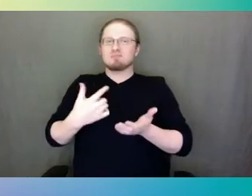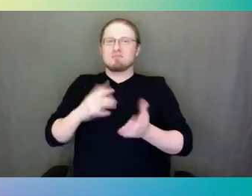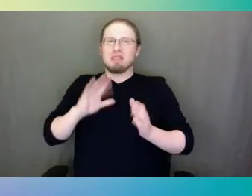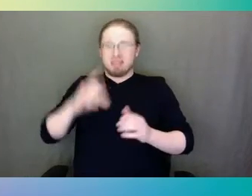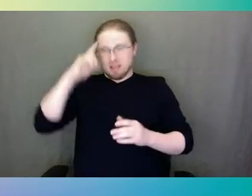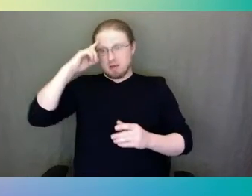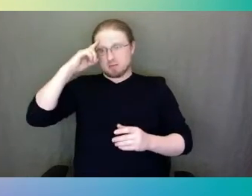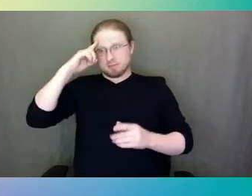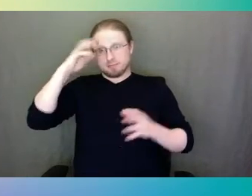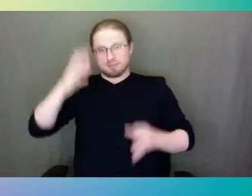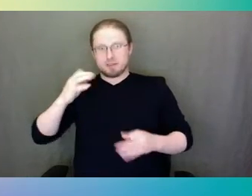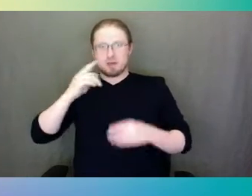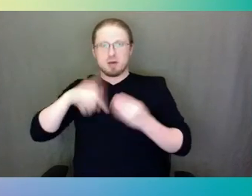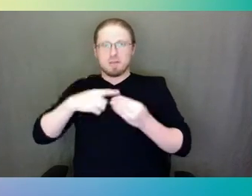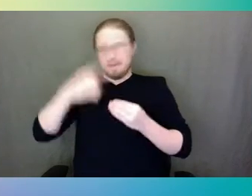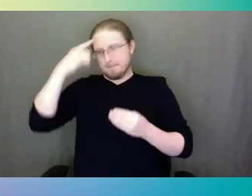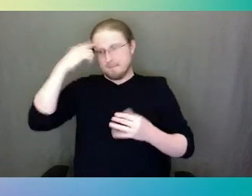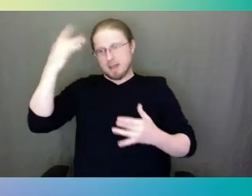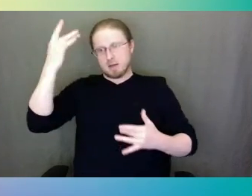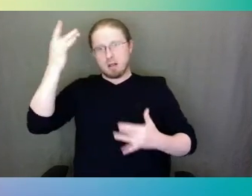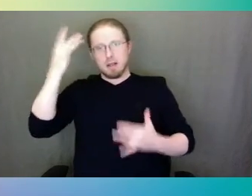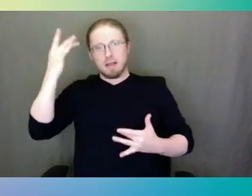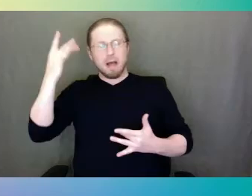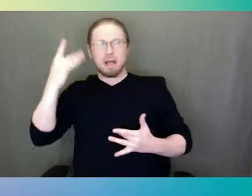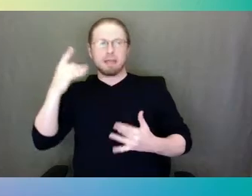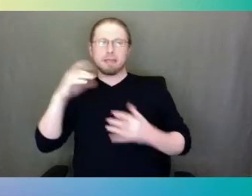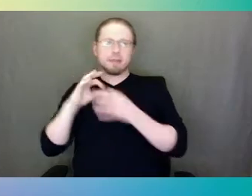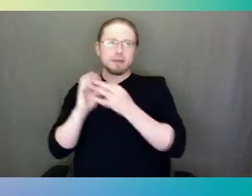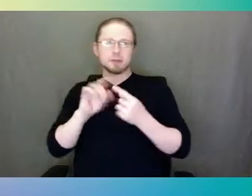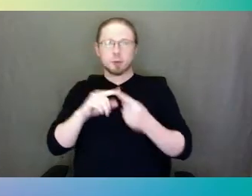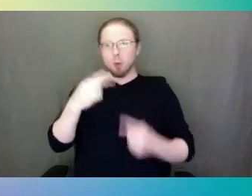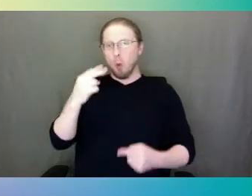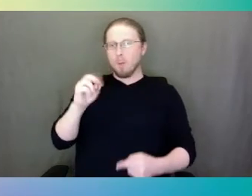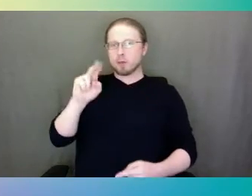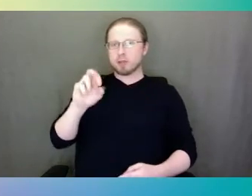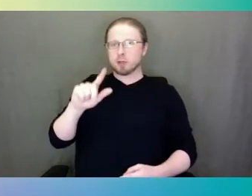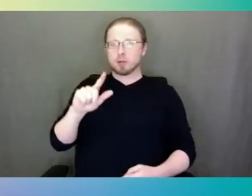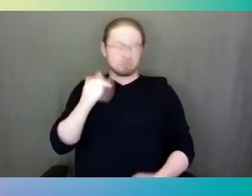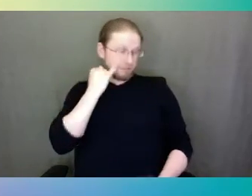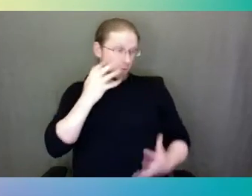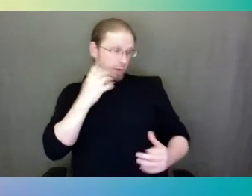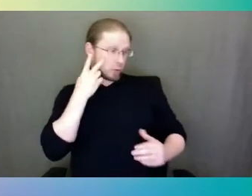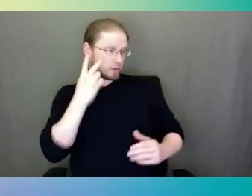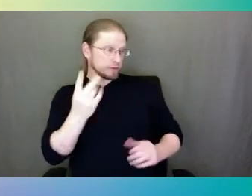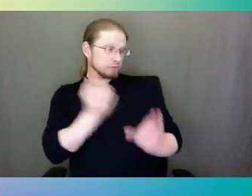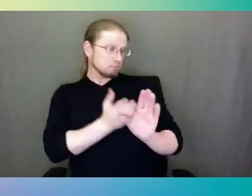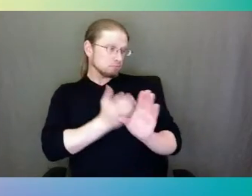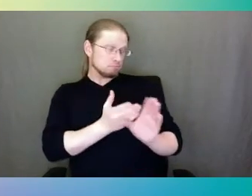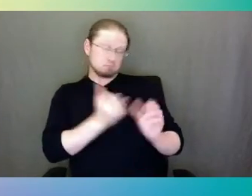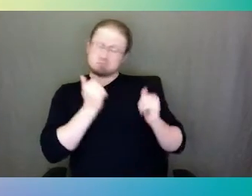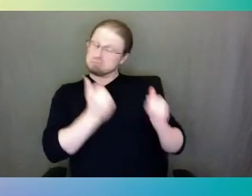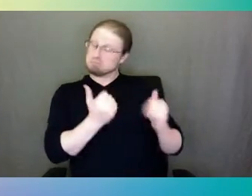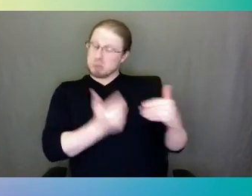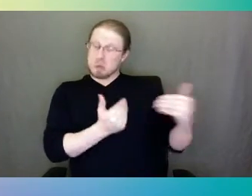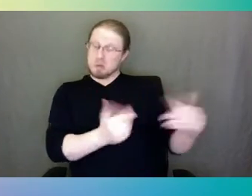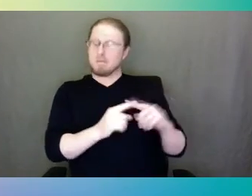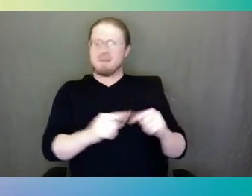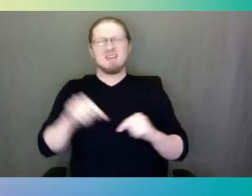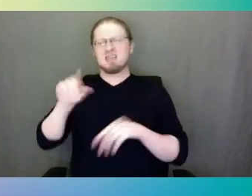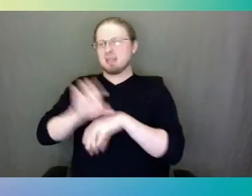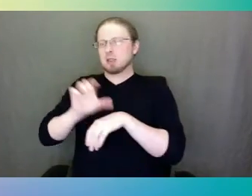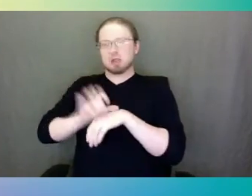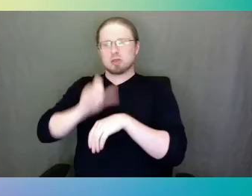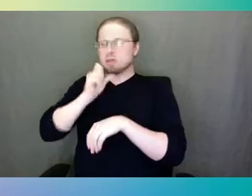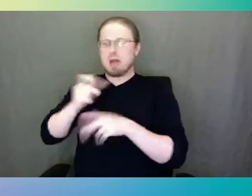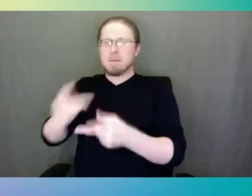want to go see a psychologist, go for it. But the church is not the place to deal with this issue. That's a mental